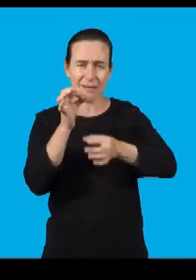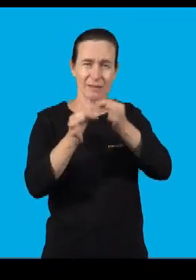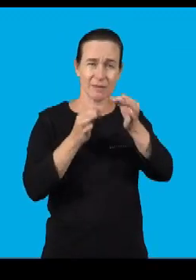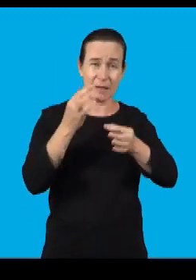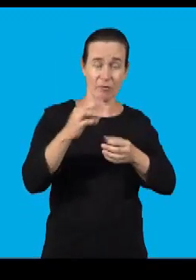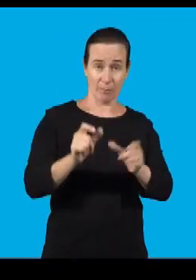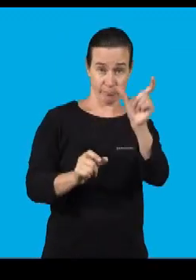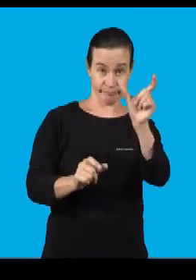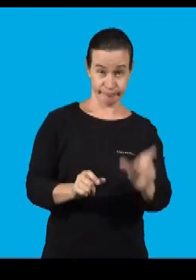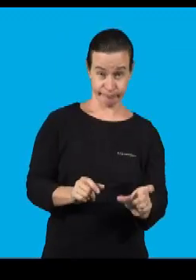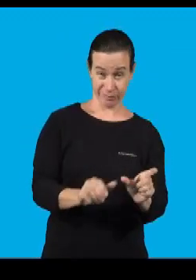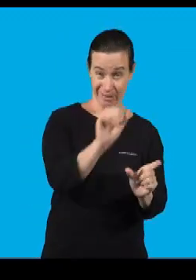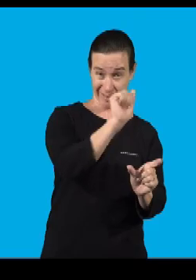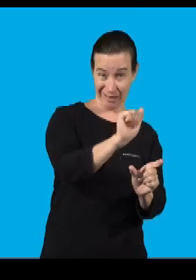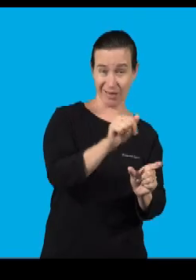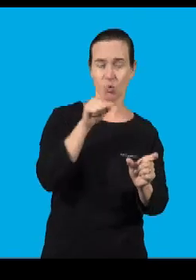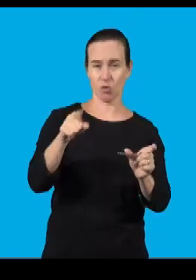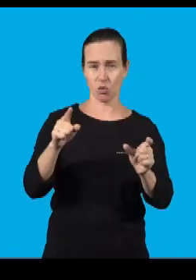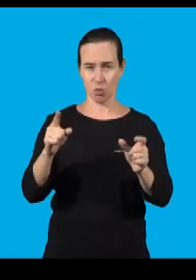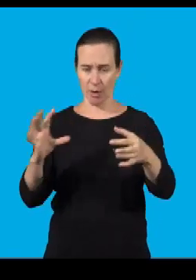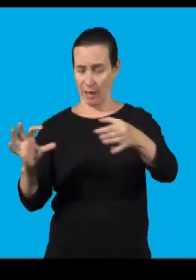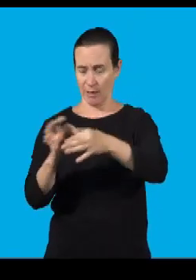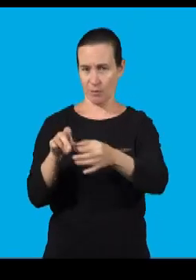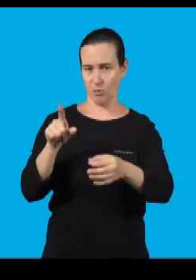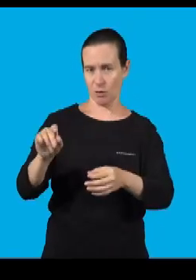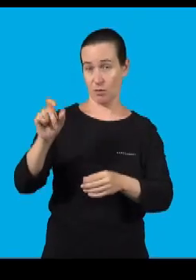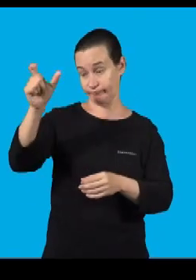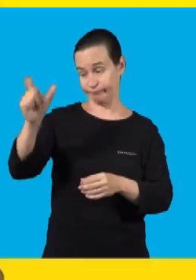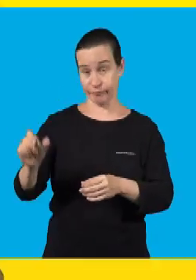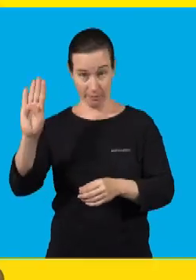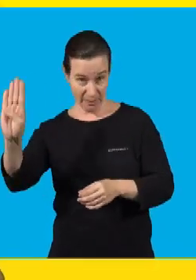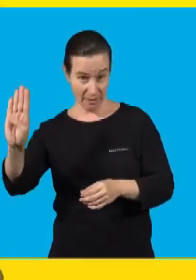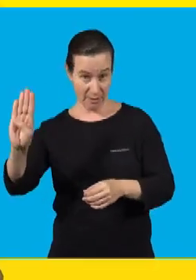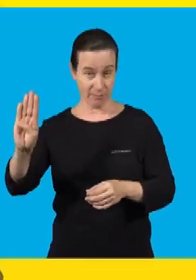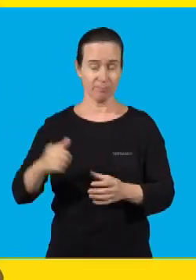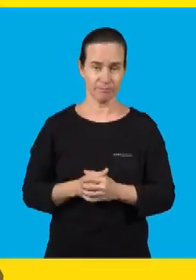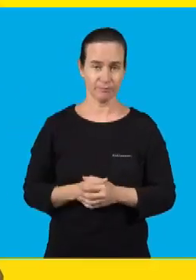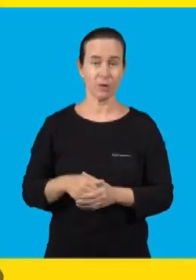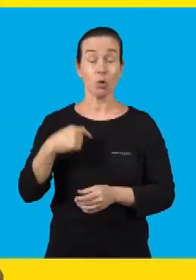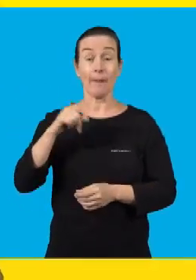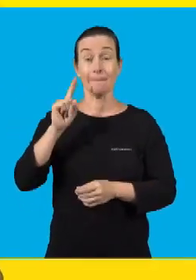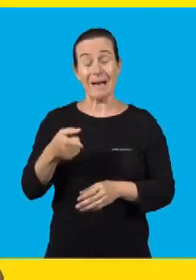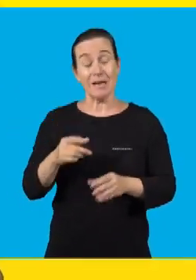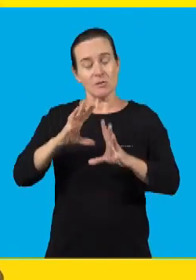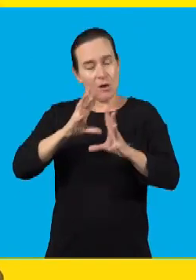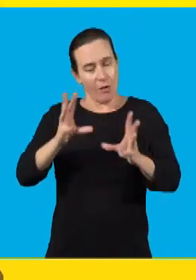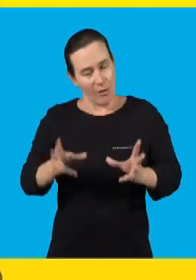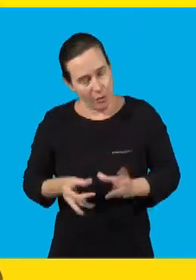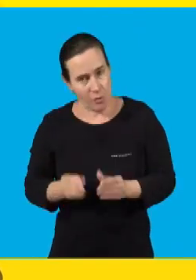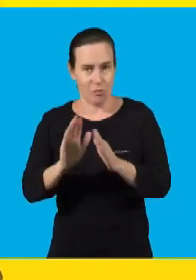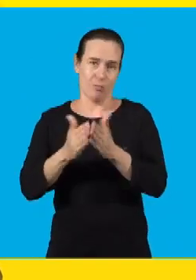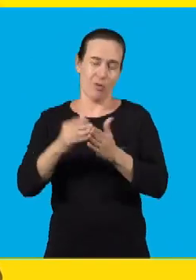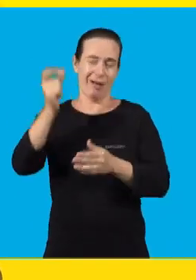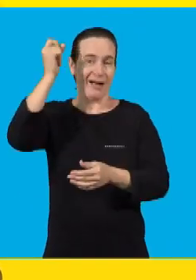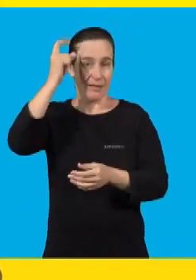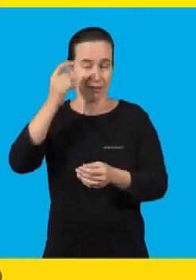B. Now remember I said it's going to look at your knowledge of the novel as a whole. All right, so it might